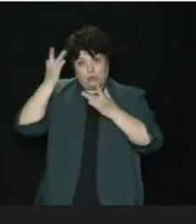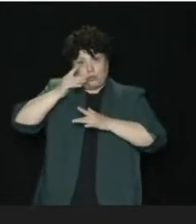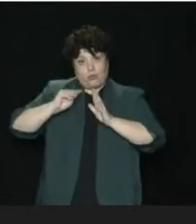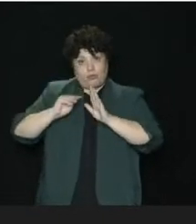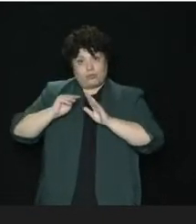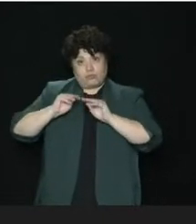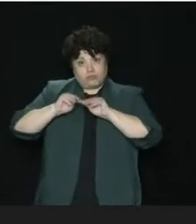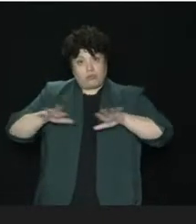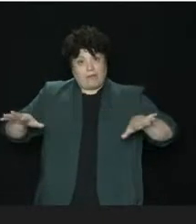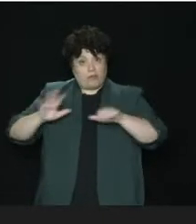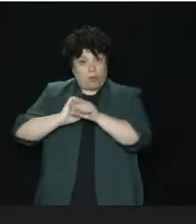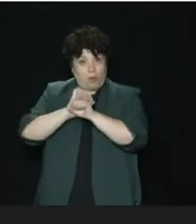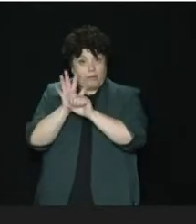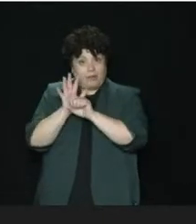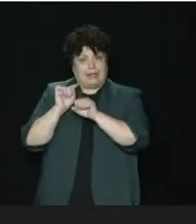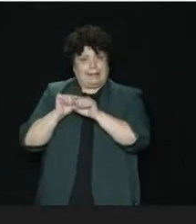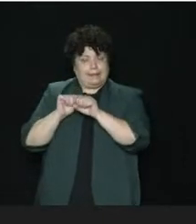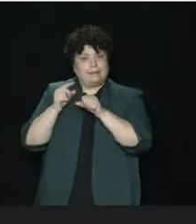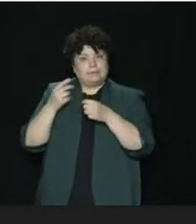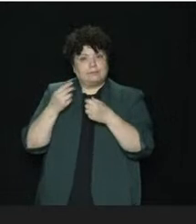and prevented serious illnesses.